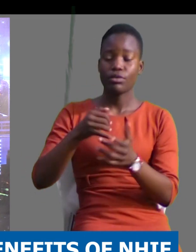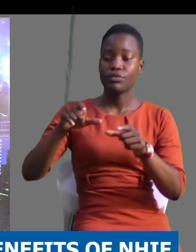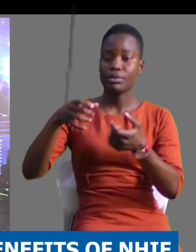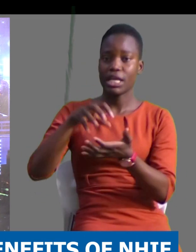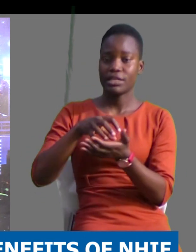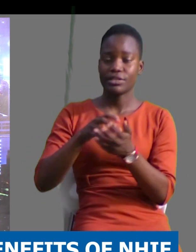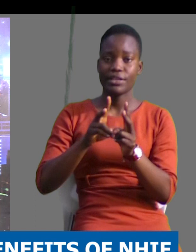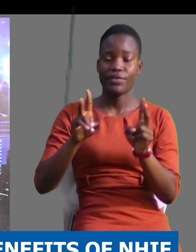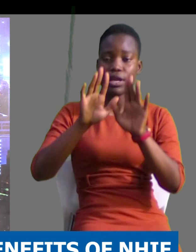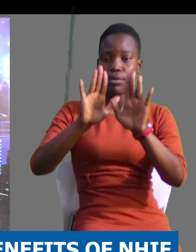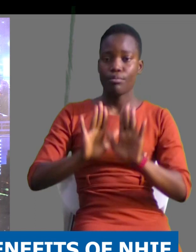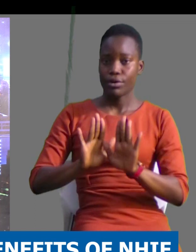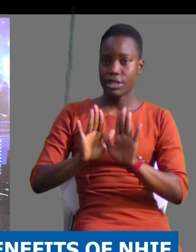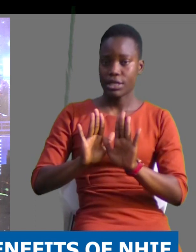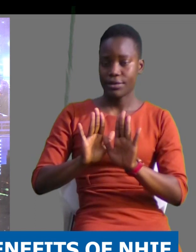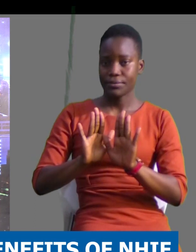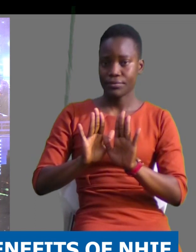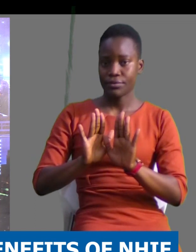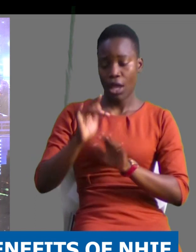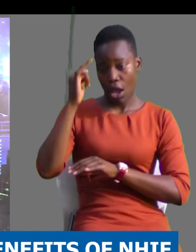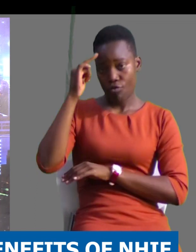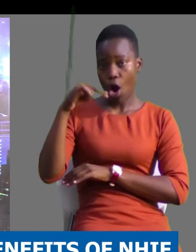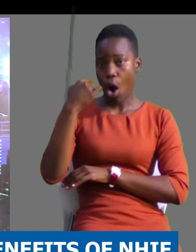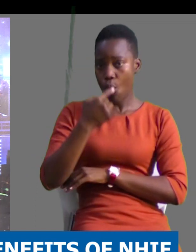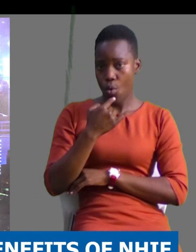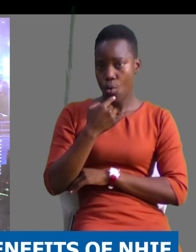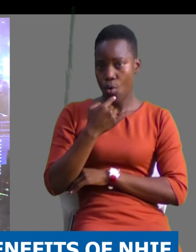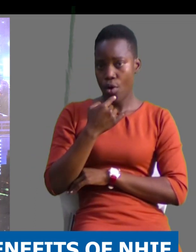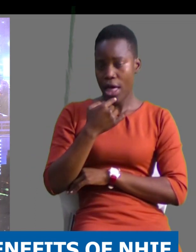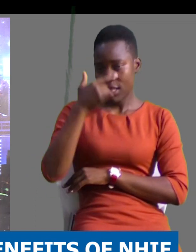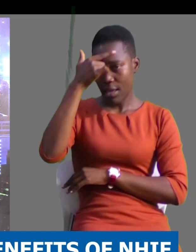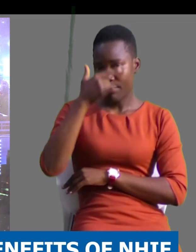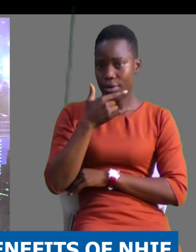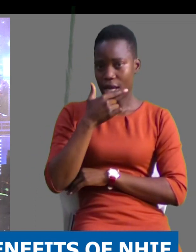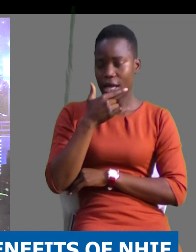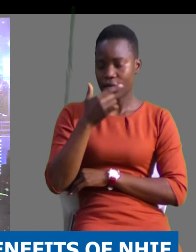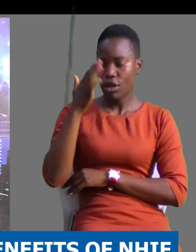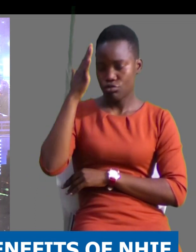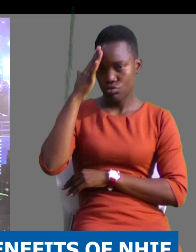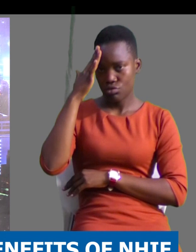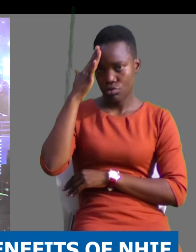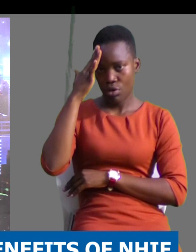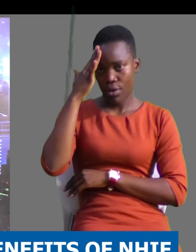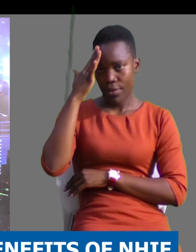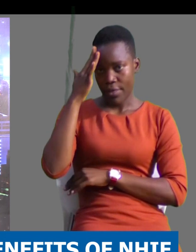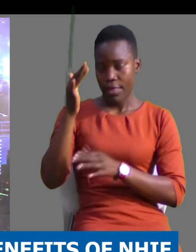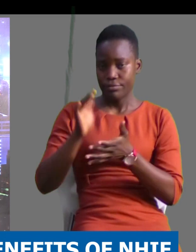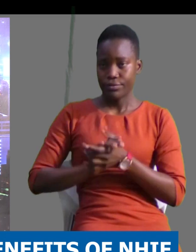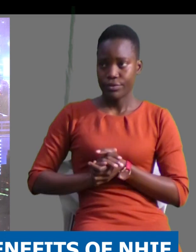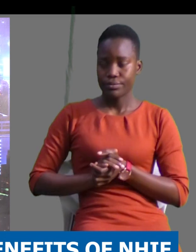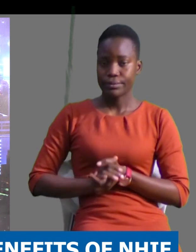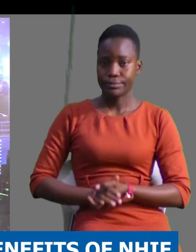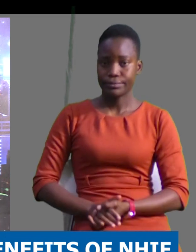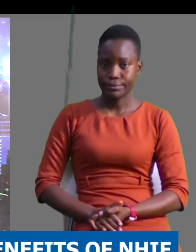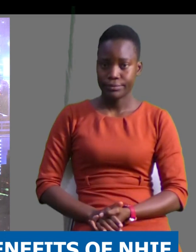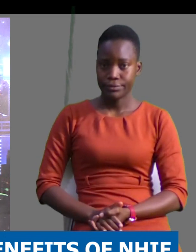inclusive media station, it is very important for visually impaired or those who identify as blind, so